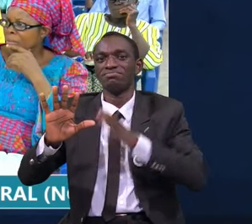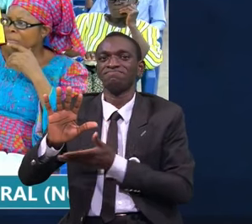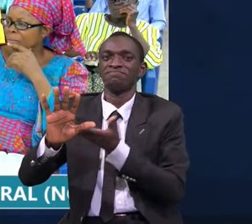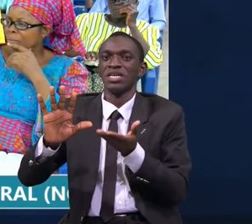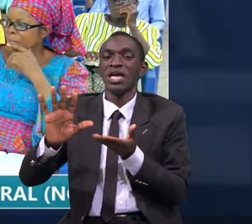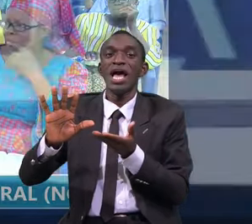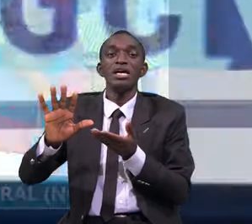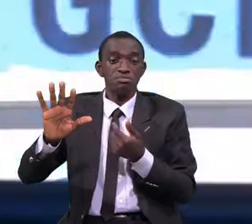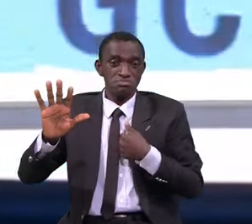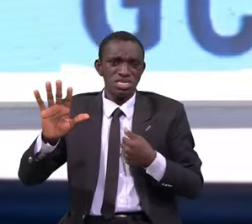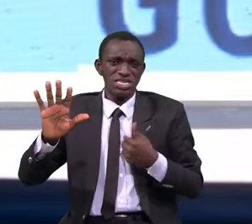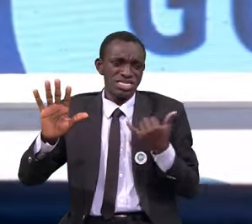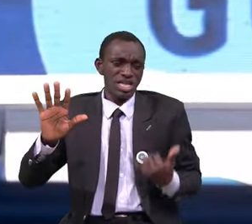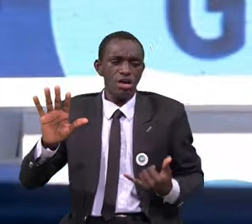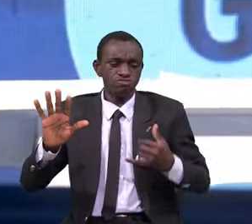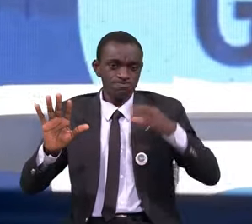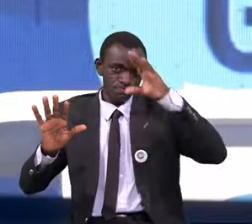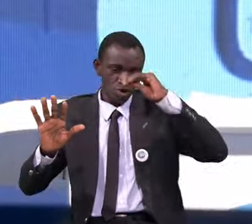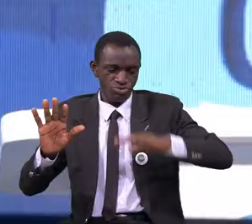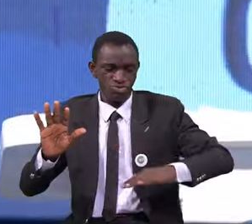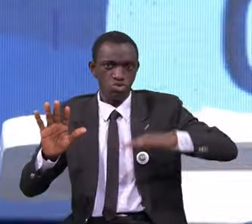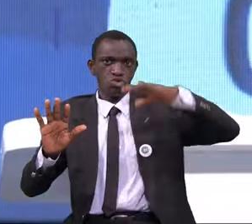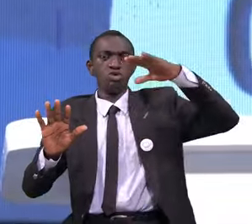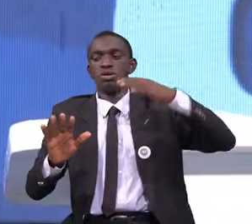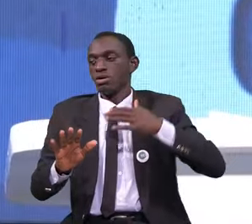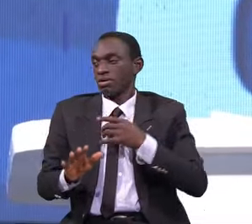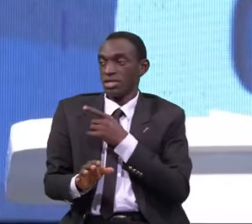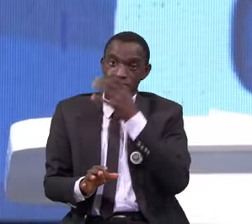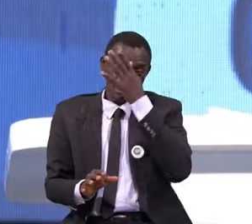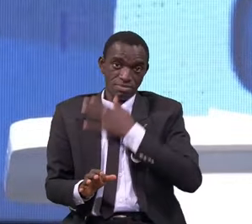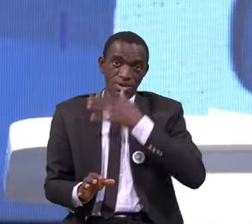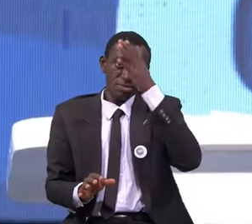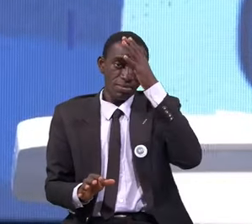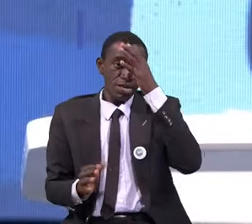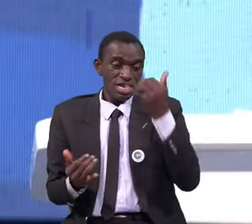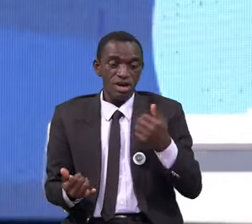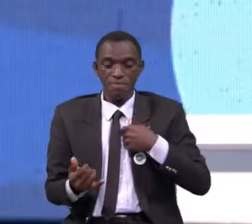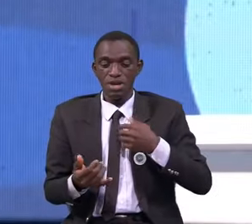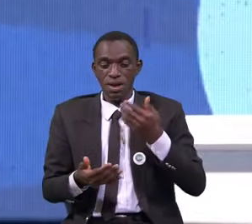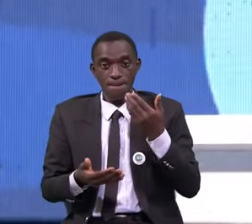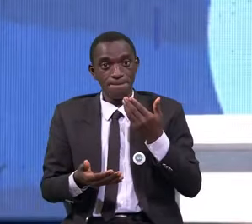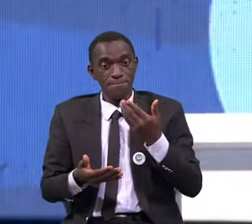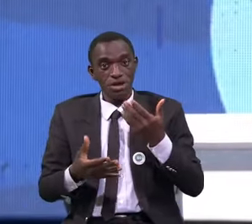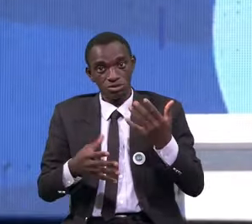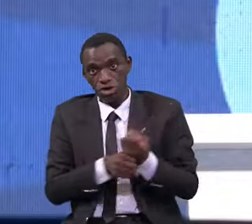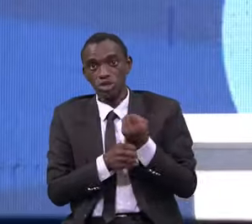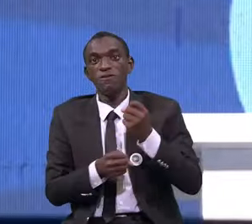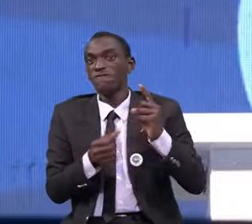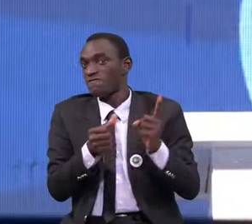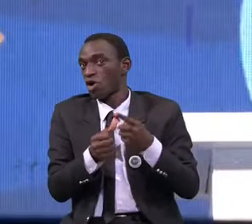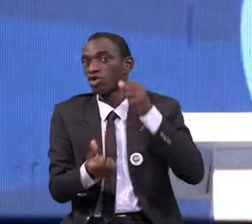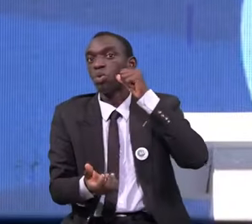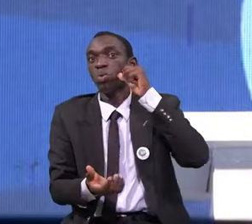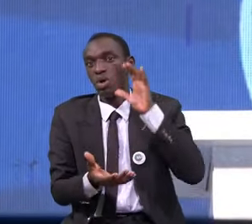And now you are growing up. You've got number one woman.